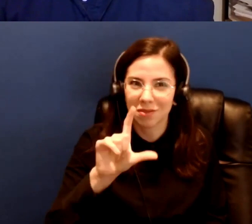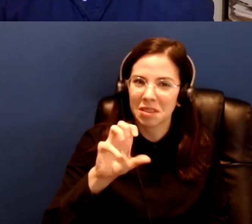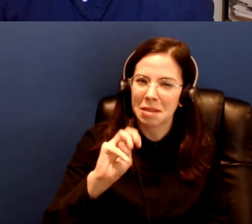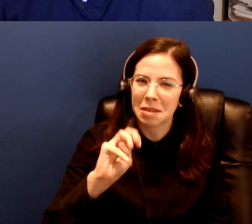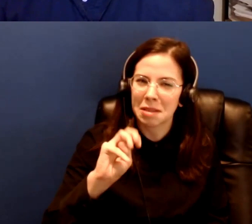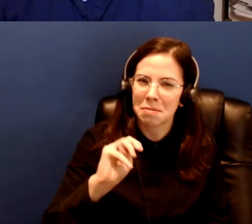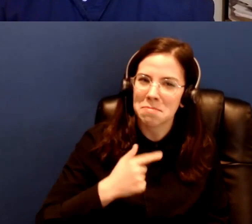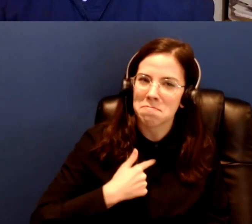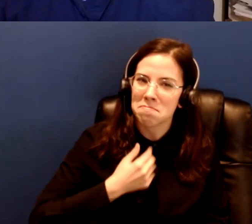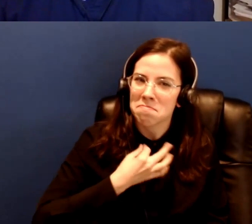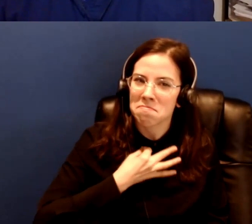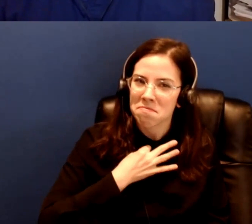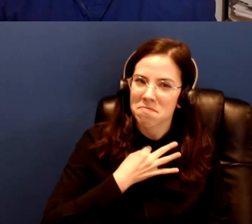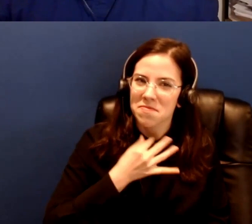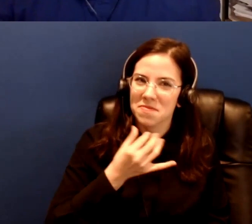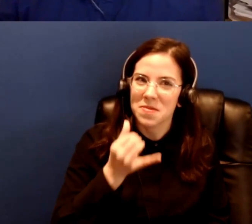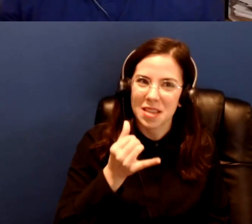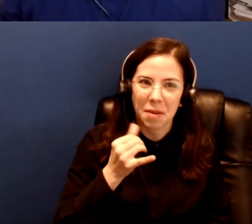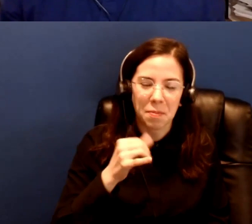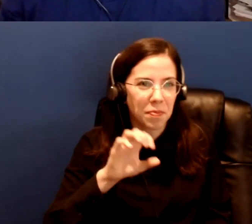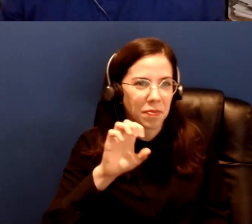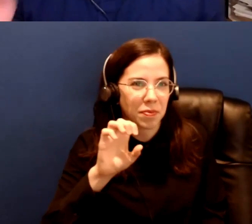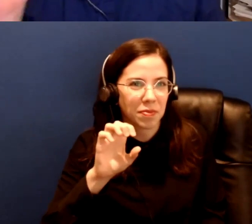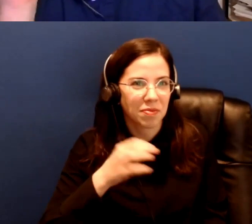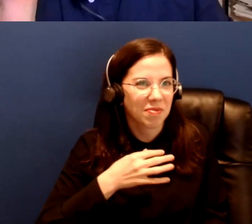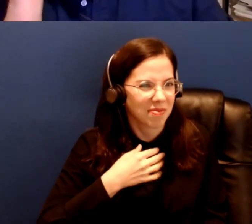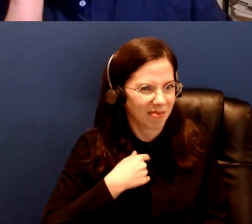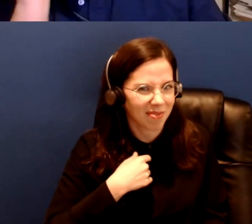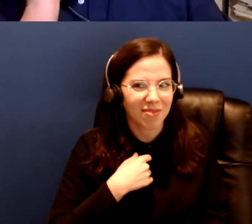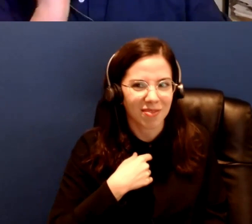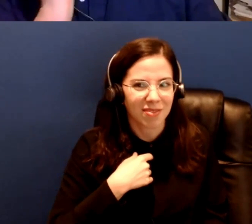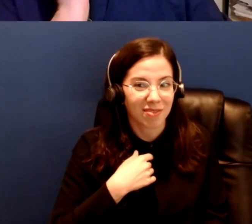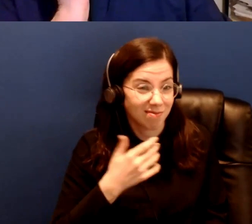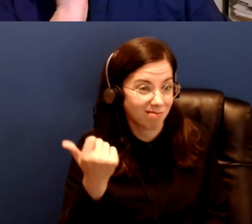Sean. Erik, Um, have any insights?